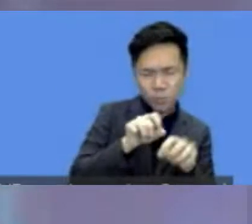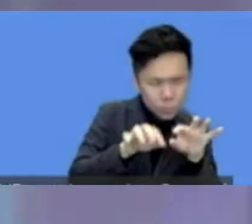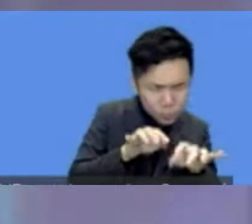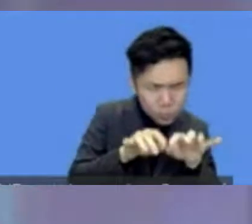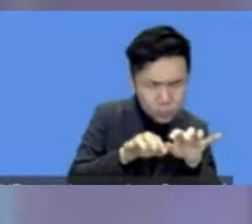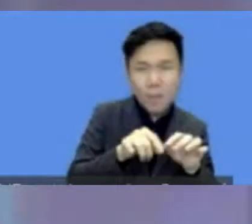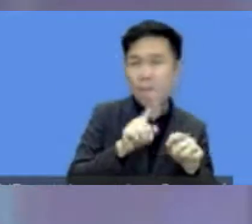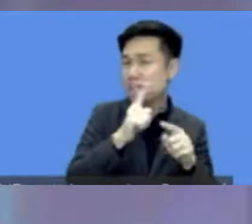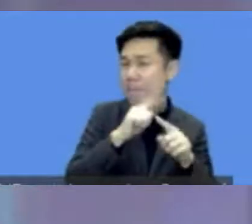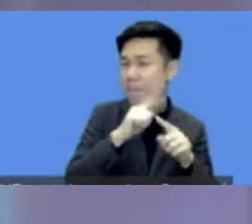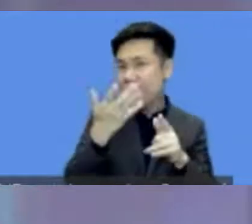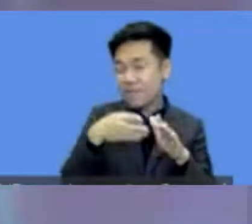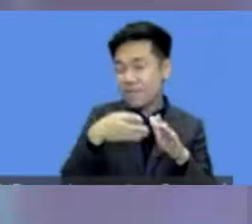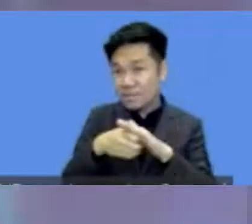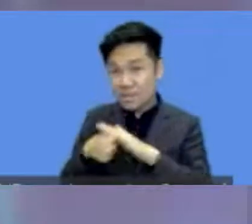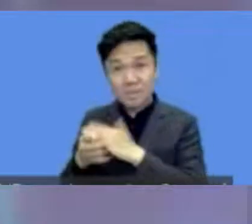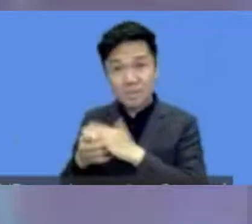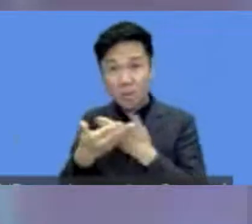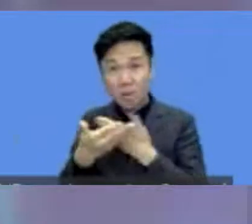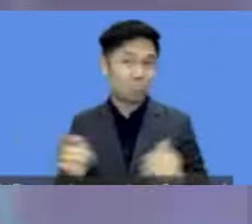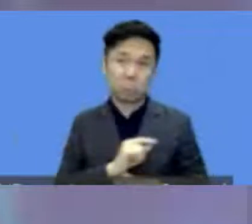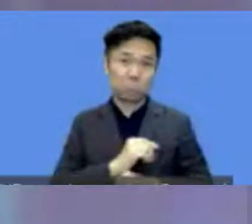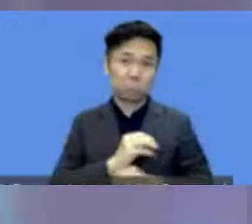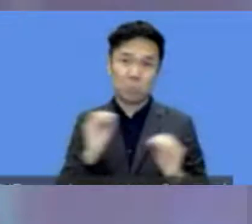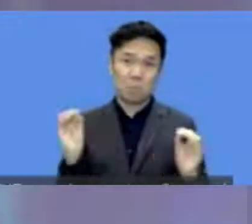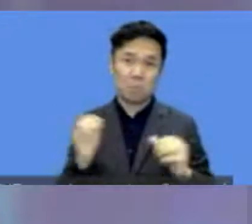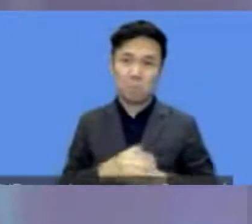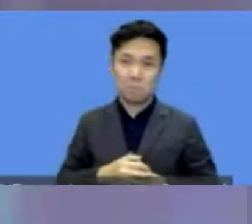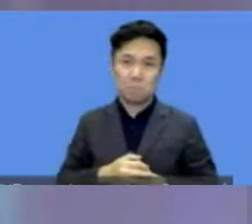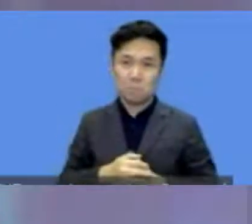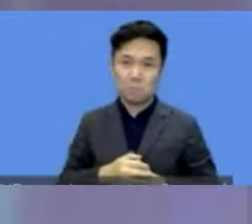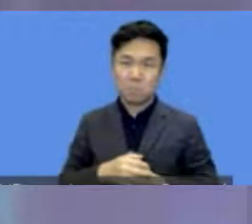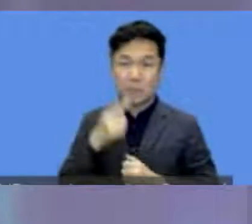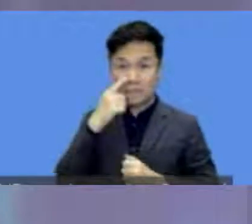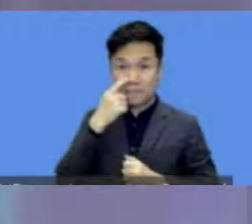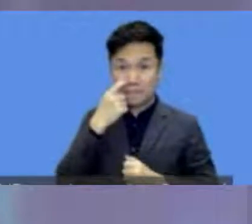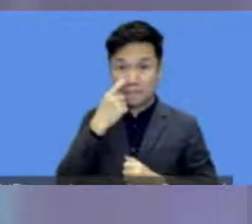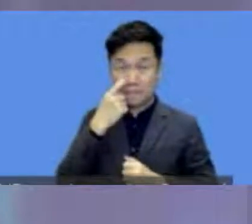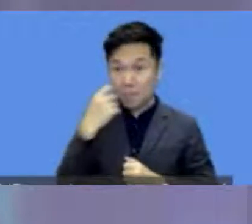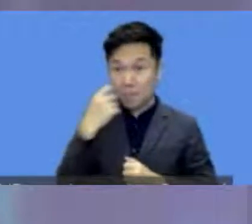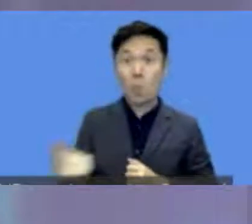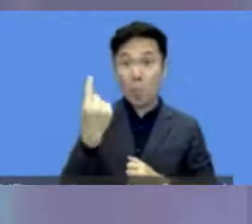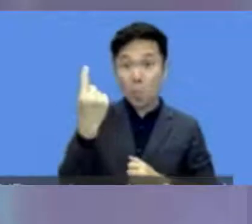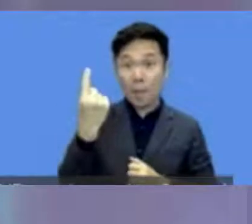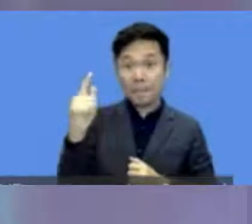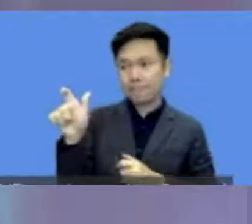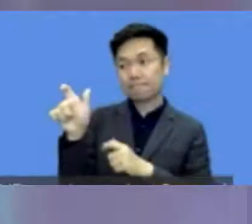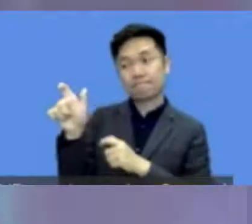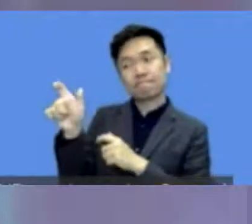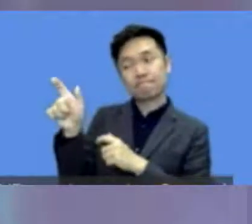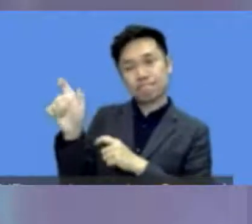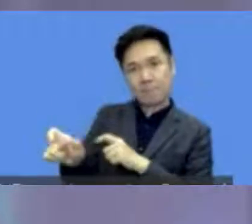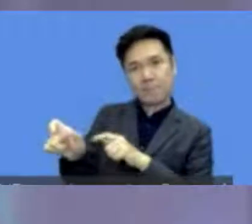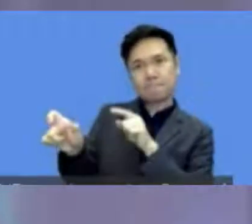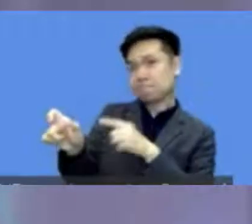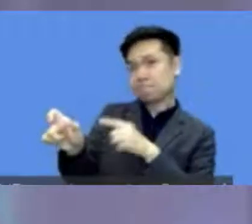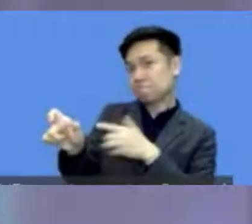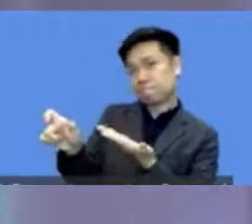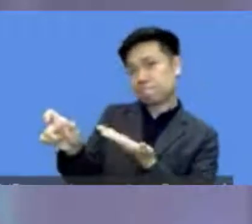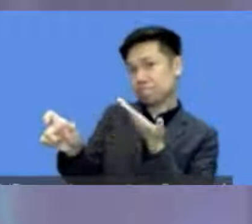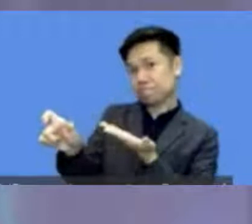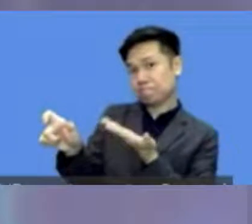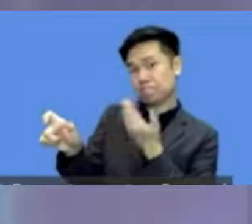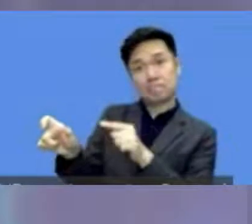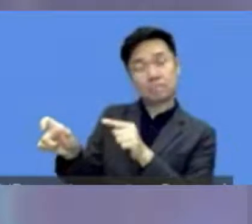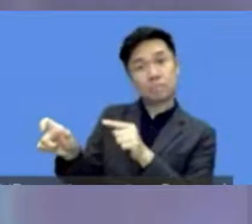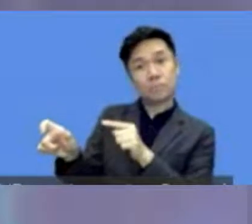that information. So we'll have to stick to the basics. At least one community member should be, you know, a little bit, have